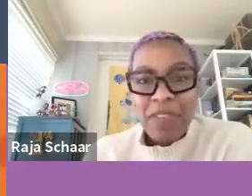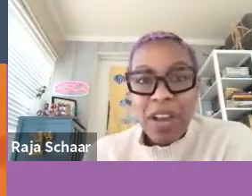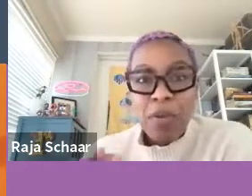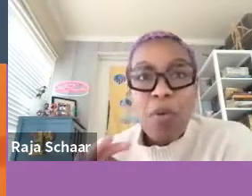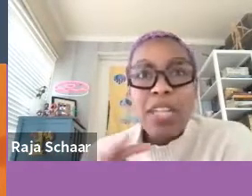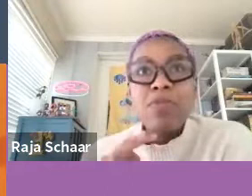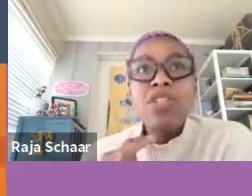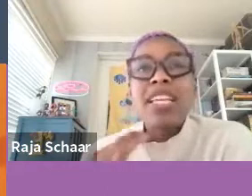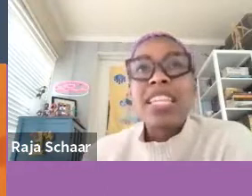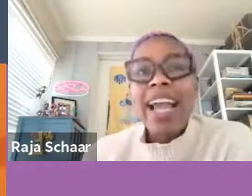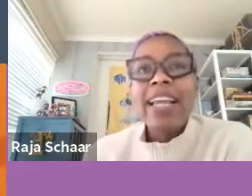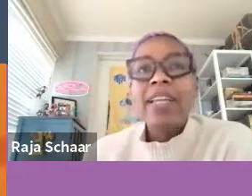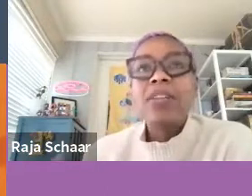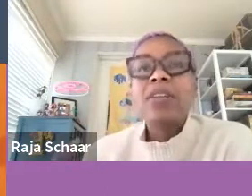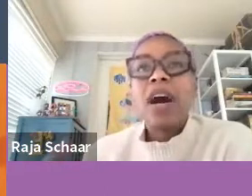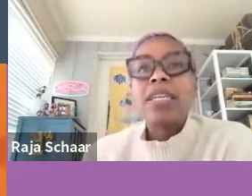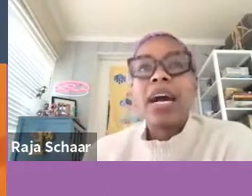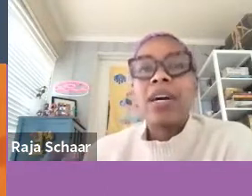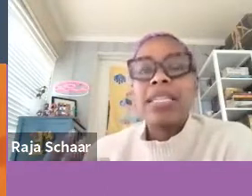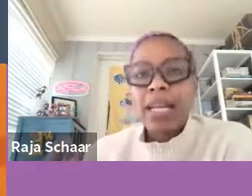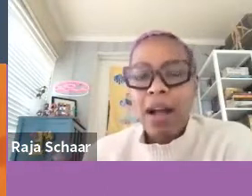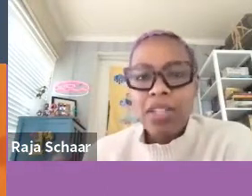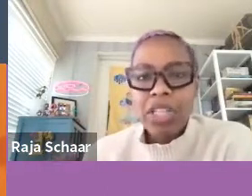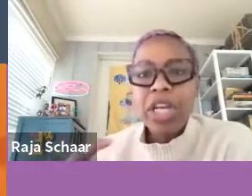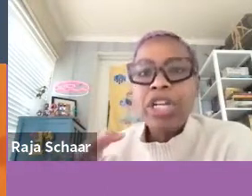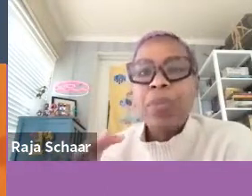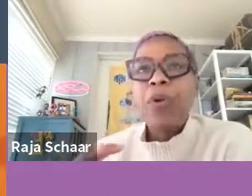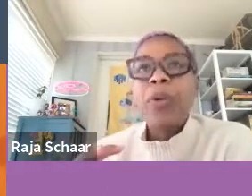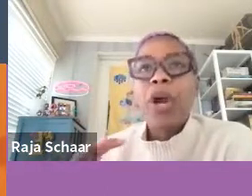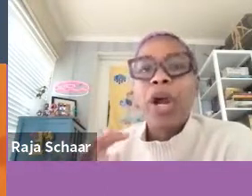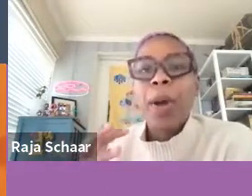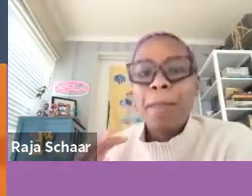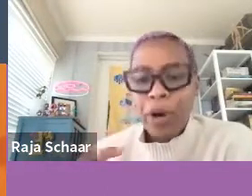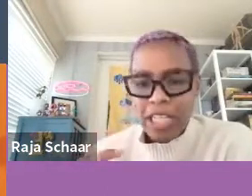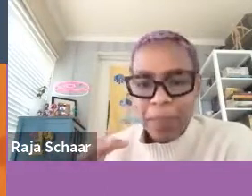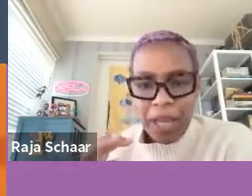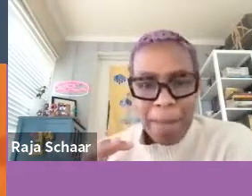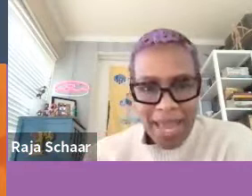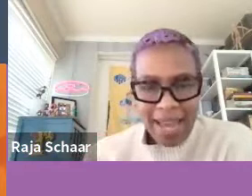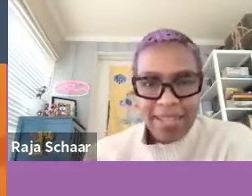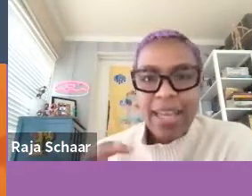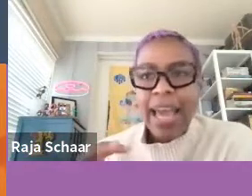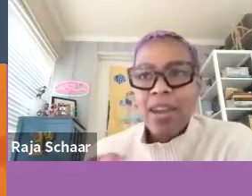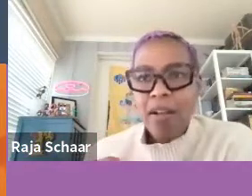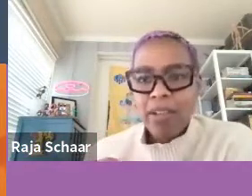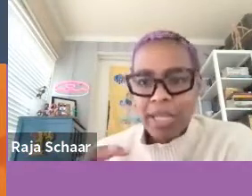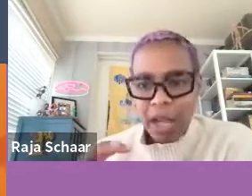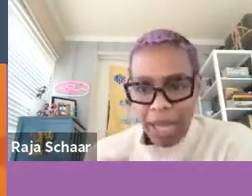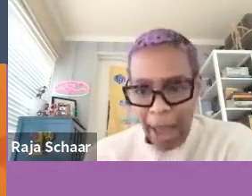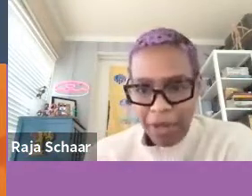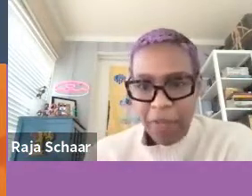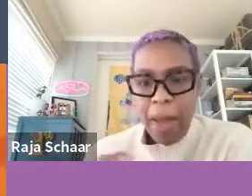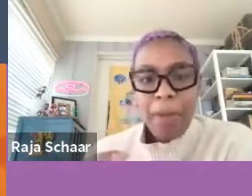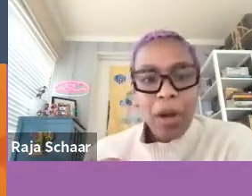idea of society conked out on technology to the point where books become banned and knowledge is